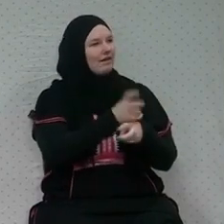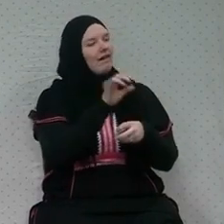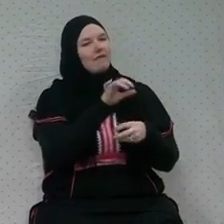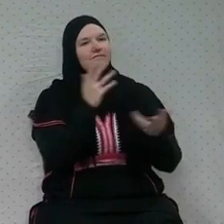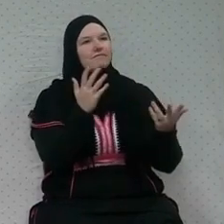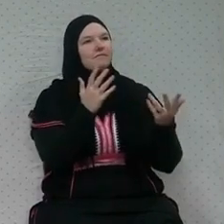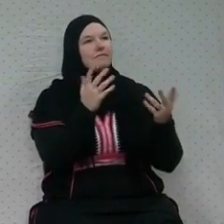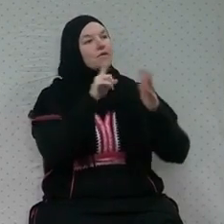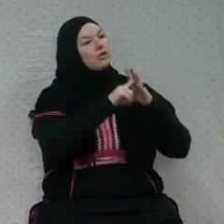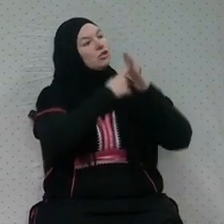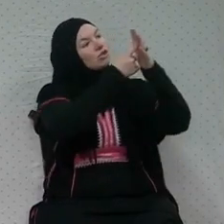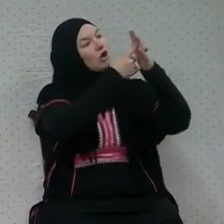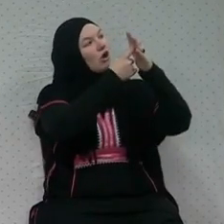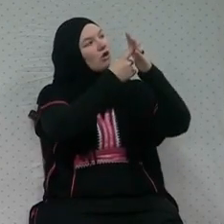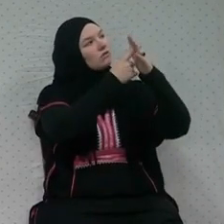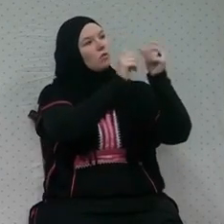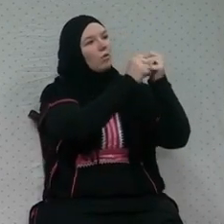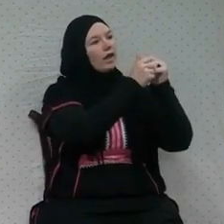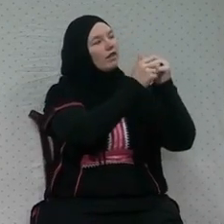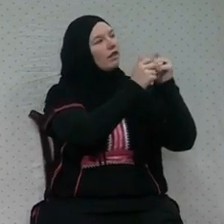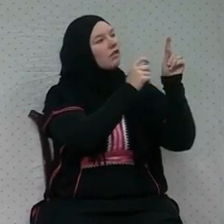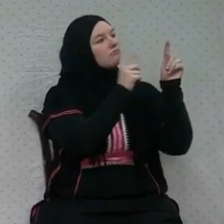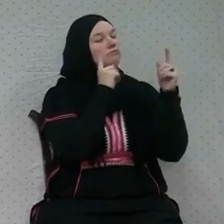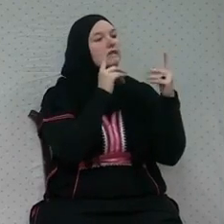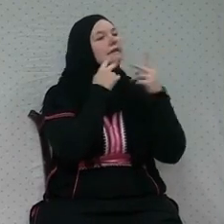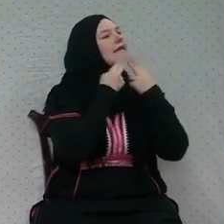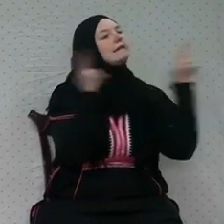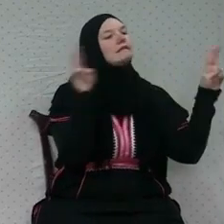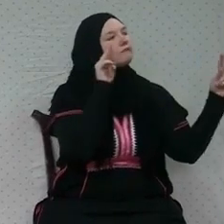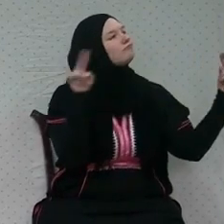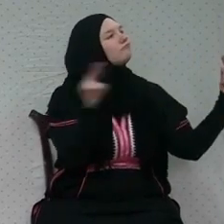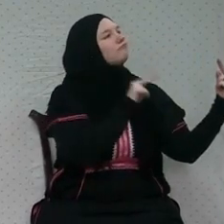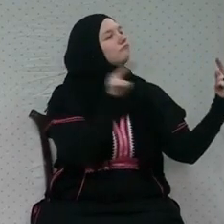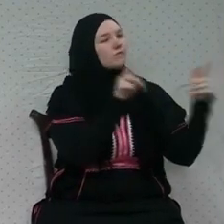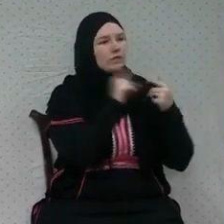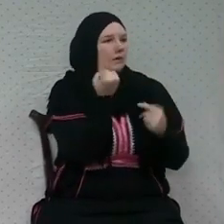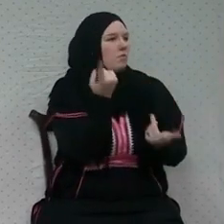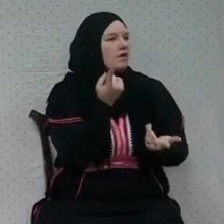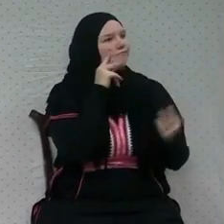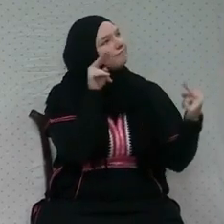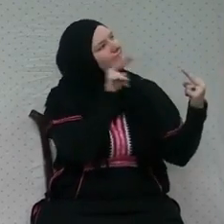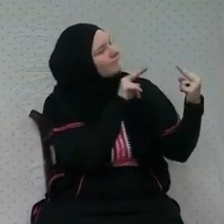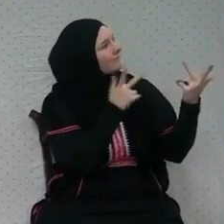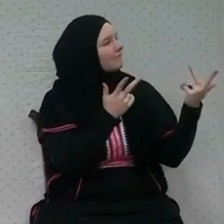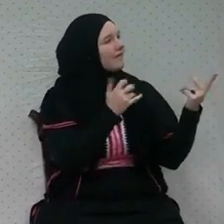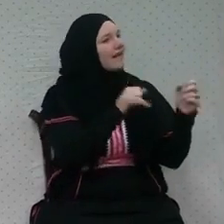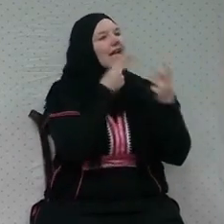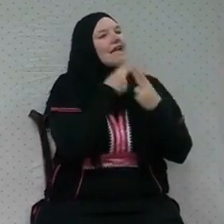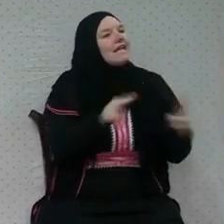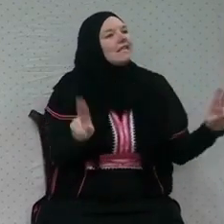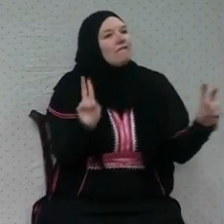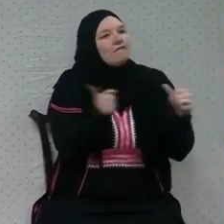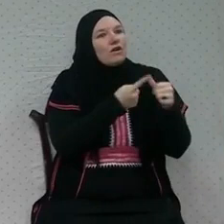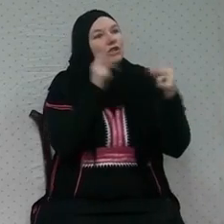It starts with looking, just mere innocent looking at someone. That innocent first